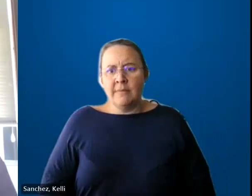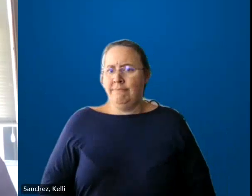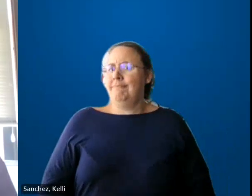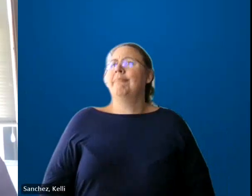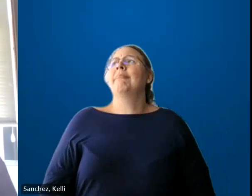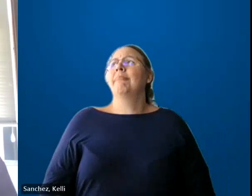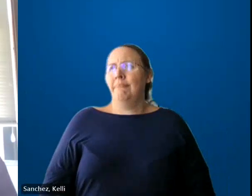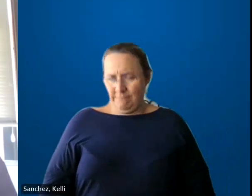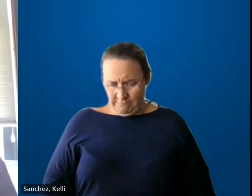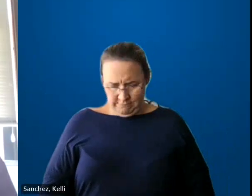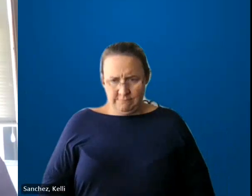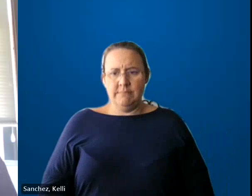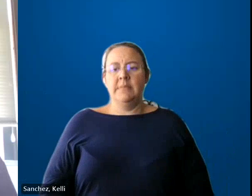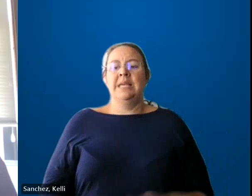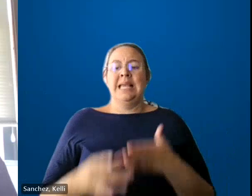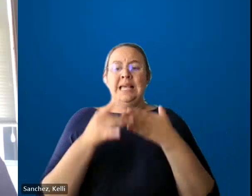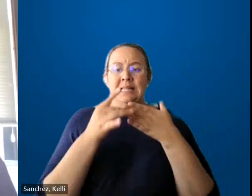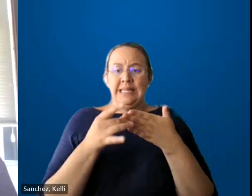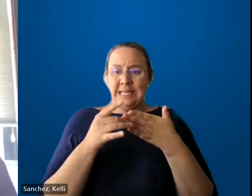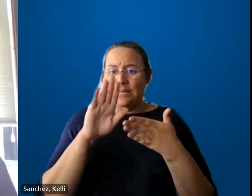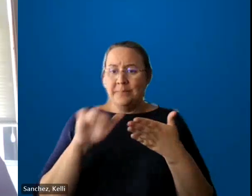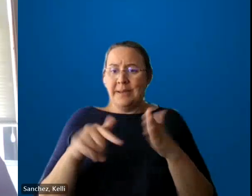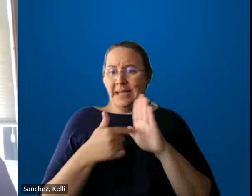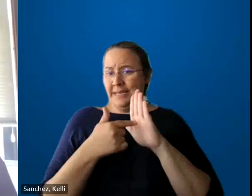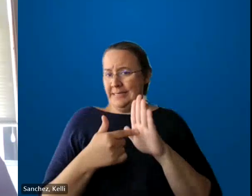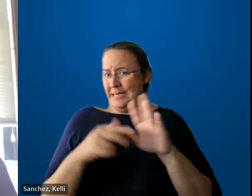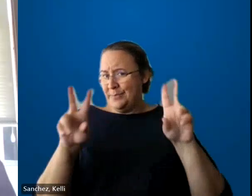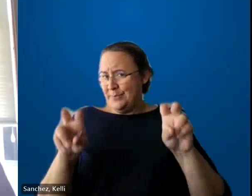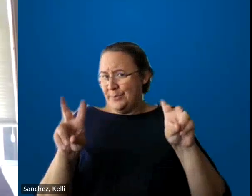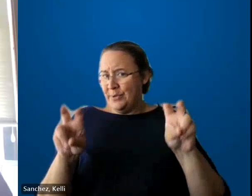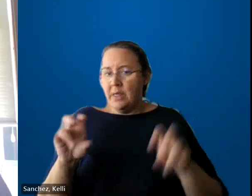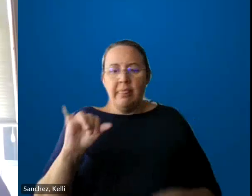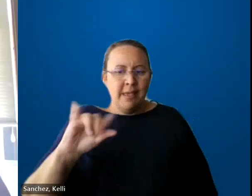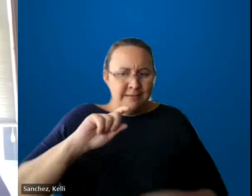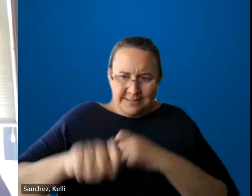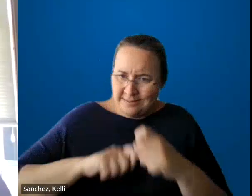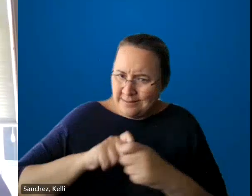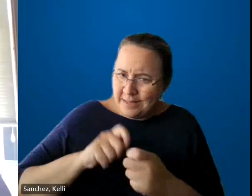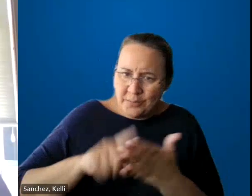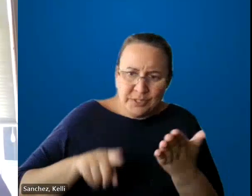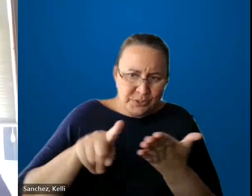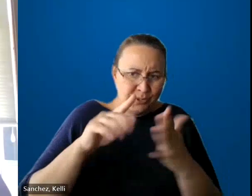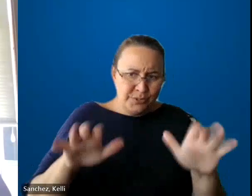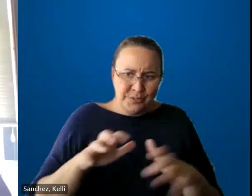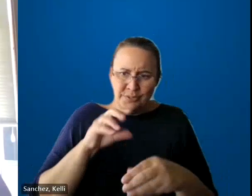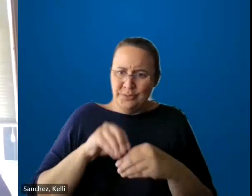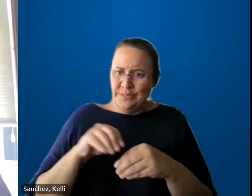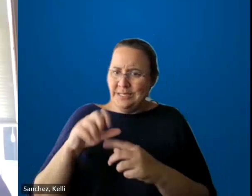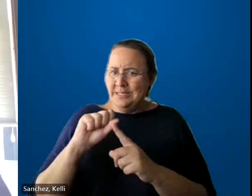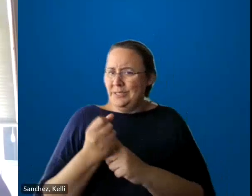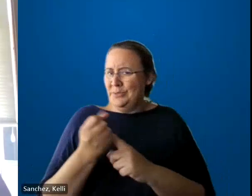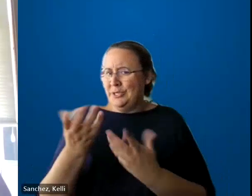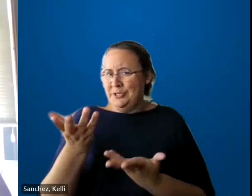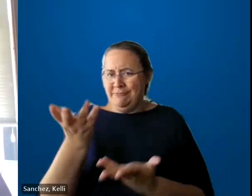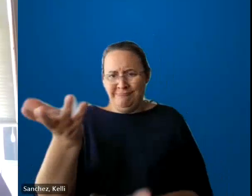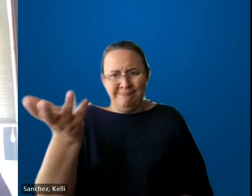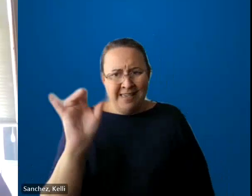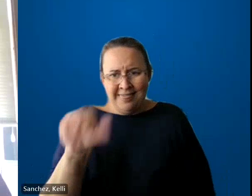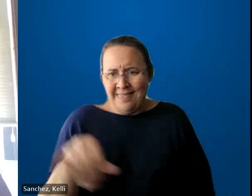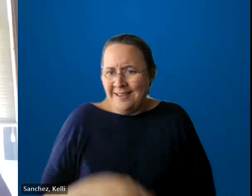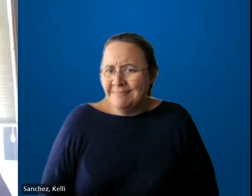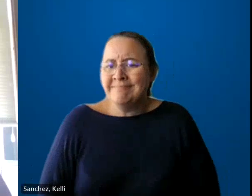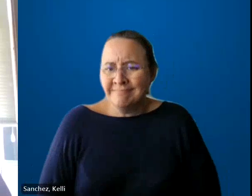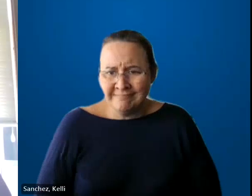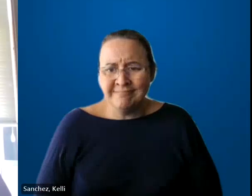Absolutely. Leading by example is exactly what you should do in a situation like that. Like,